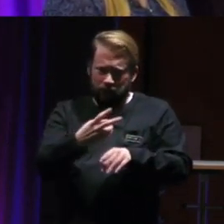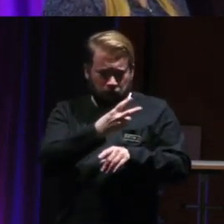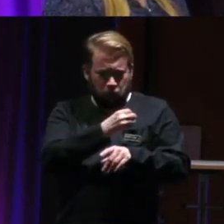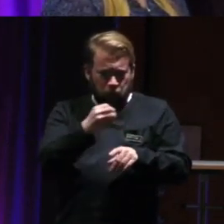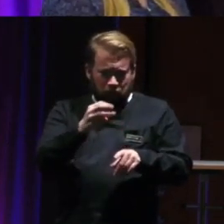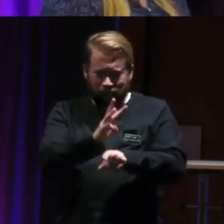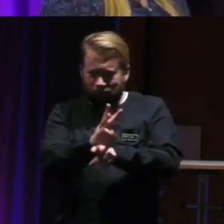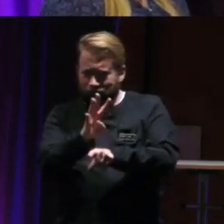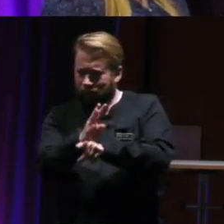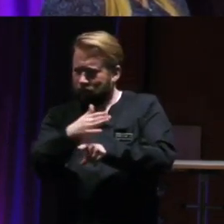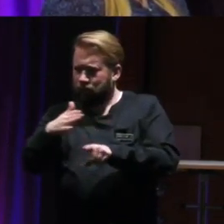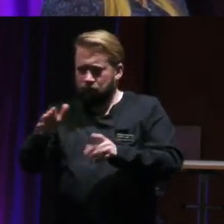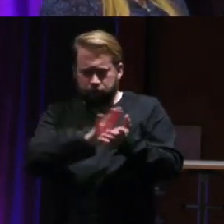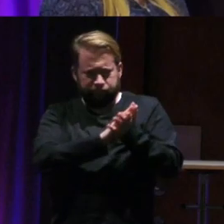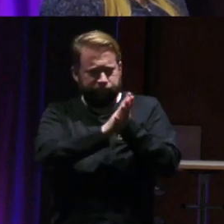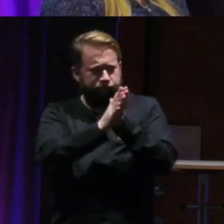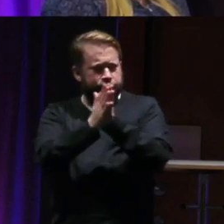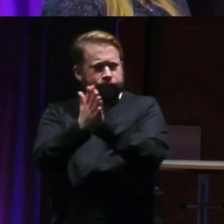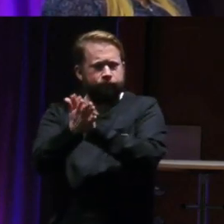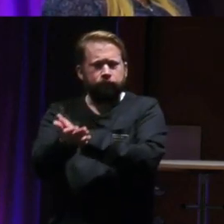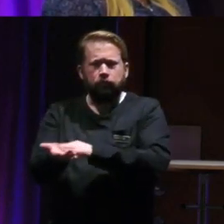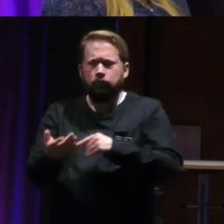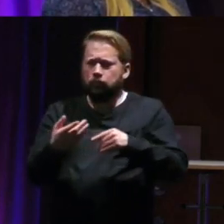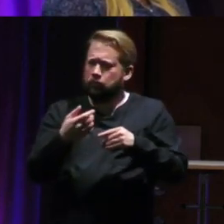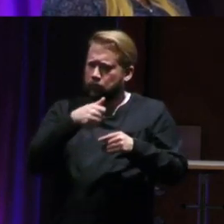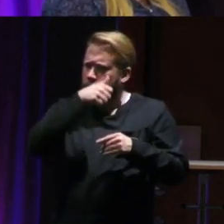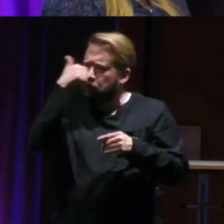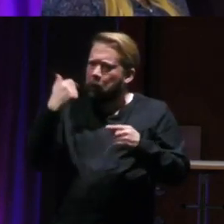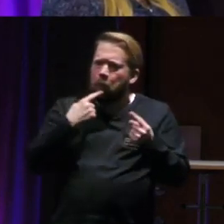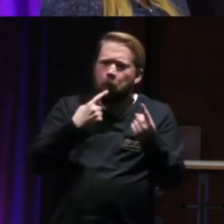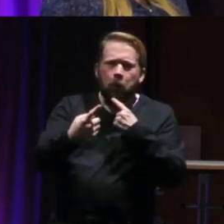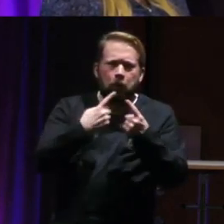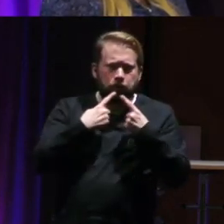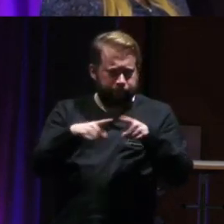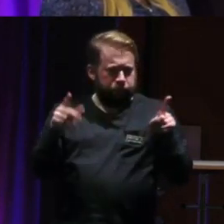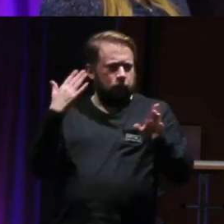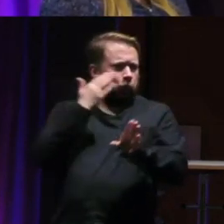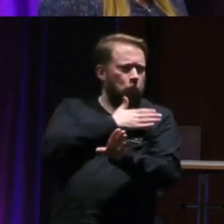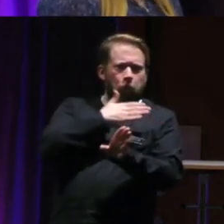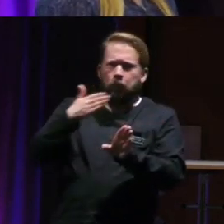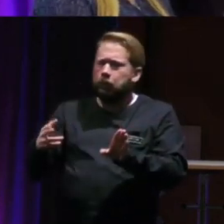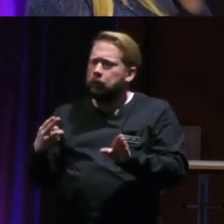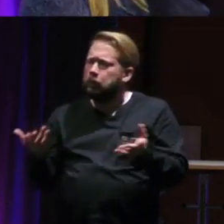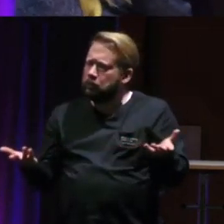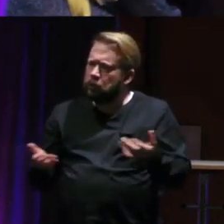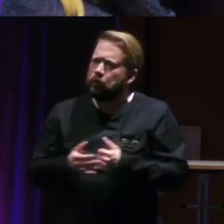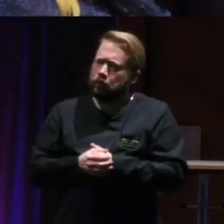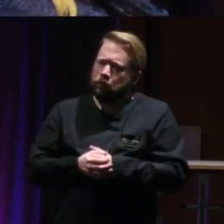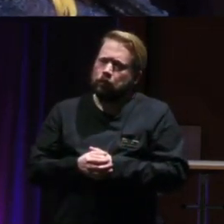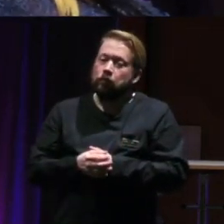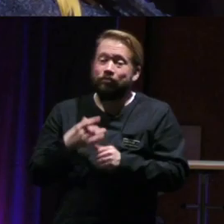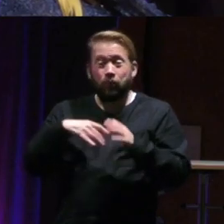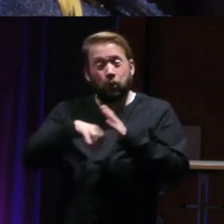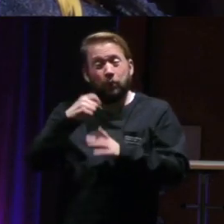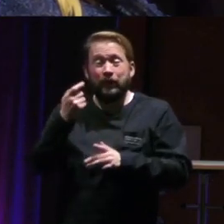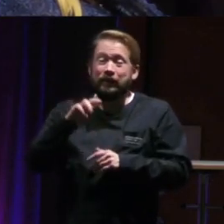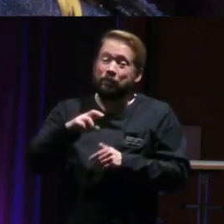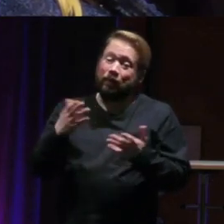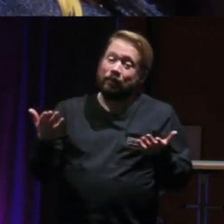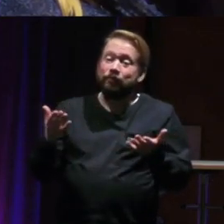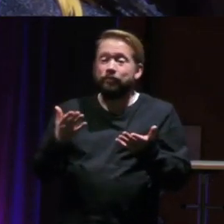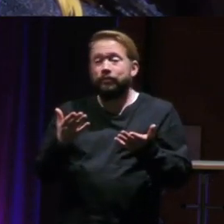2014-15, and also when we bring up these things, we read or reports from Russian